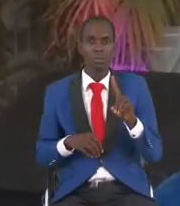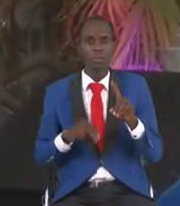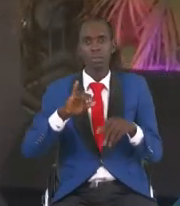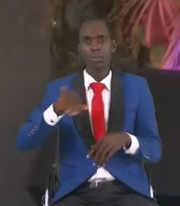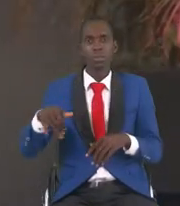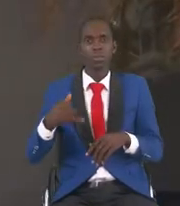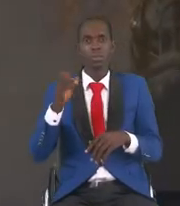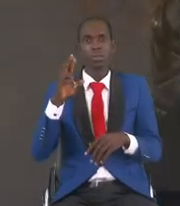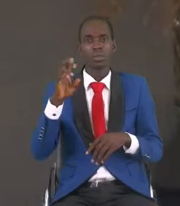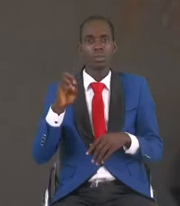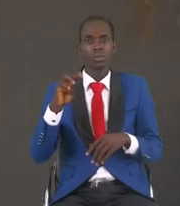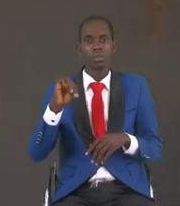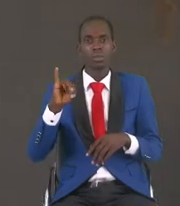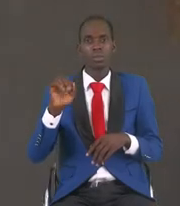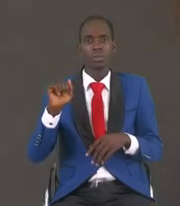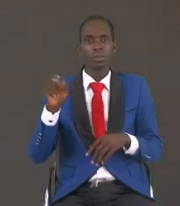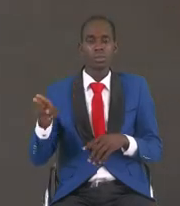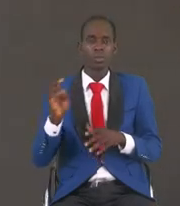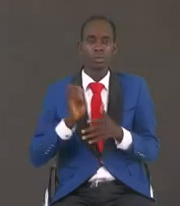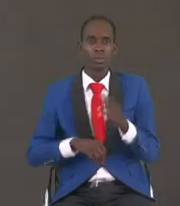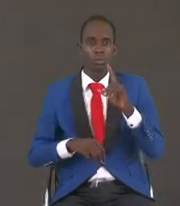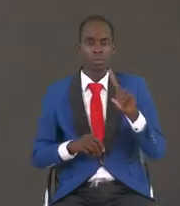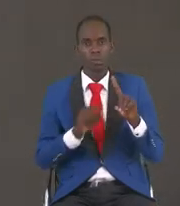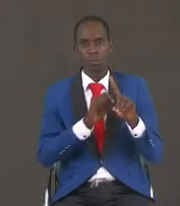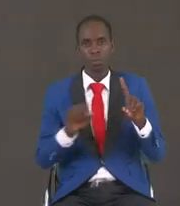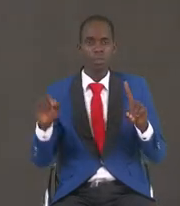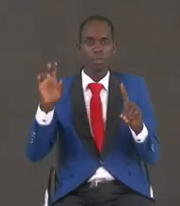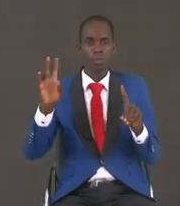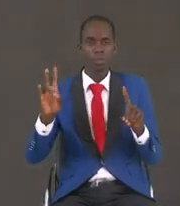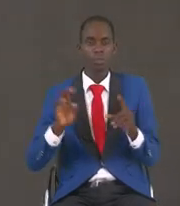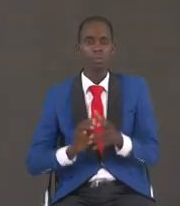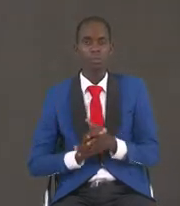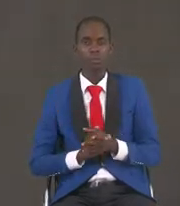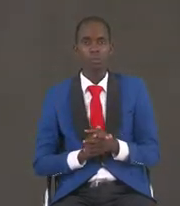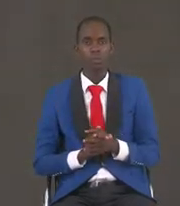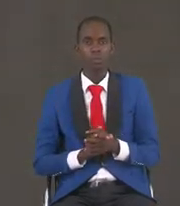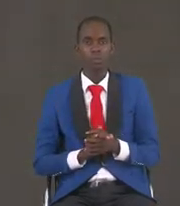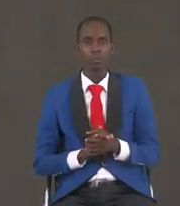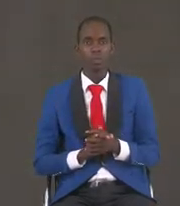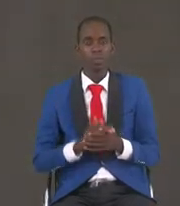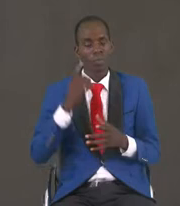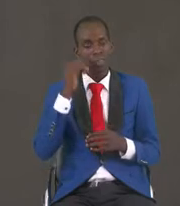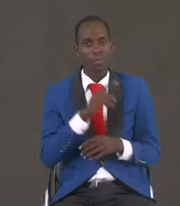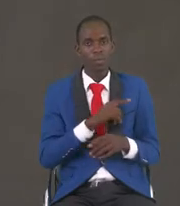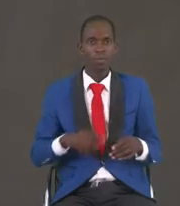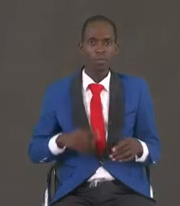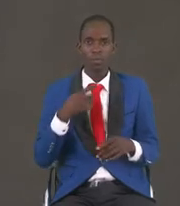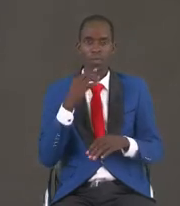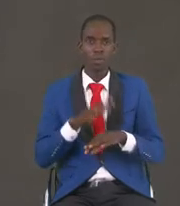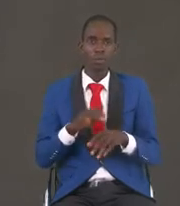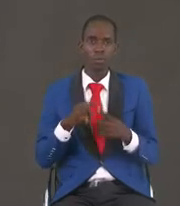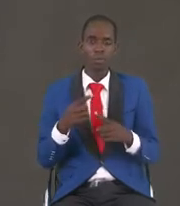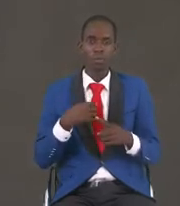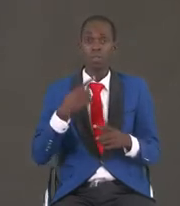verse 7. Jeremiah chapter 1, we're looking at verse 7. But the Lord said unto me, say